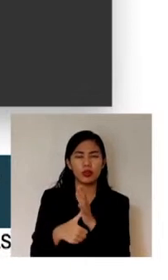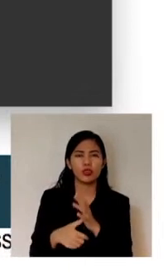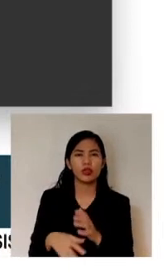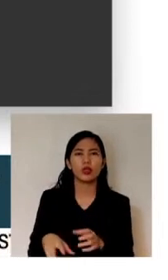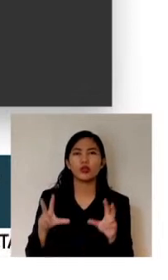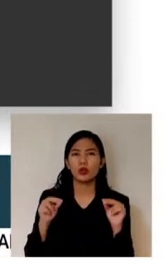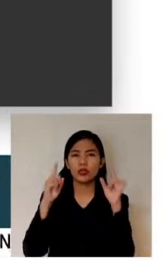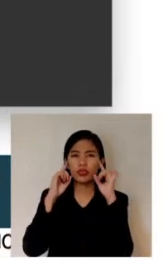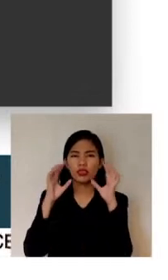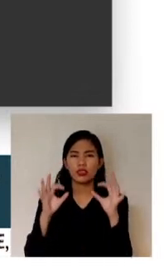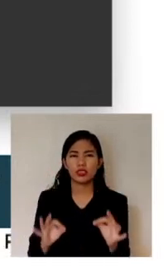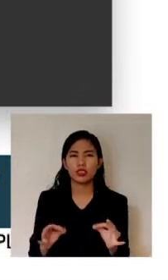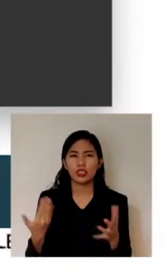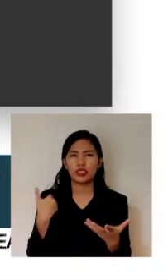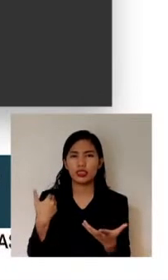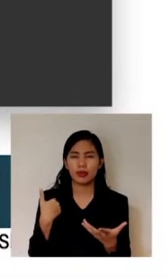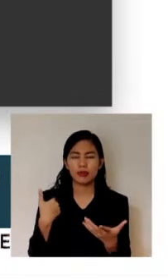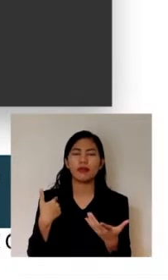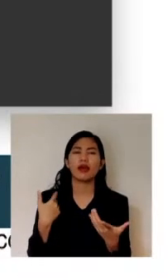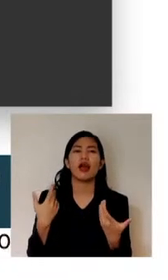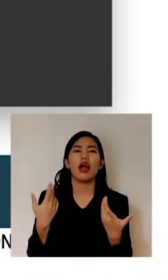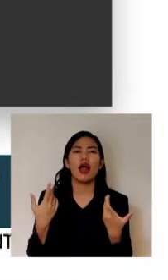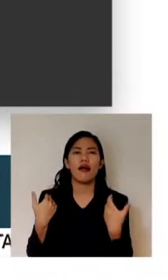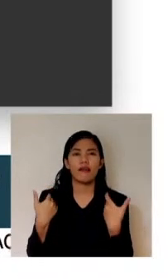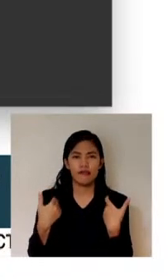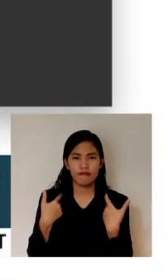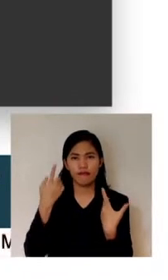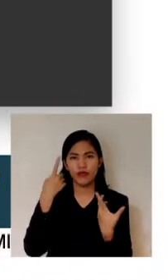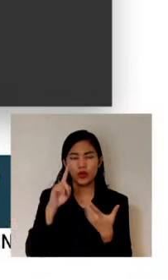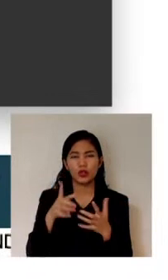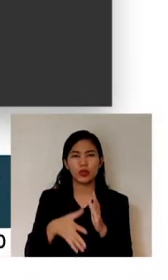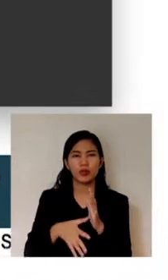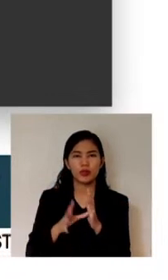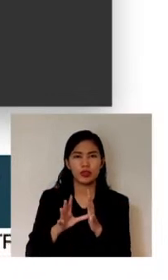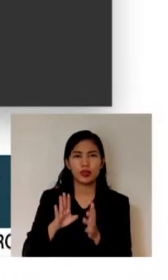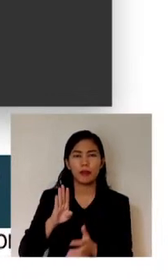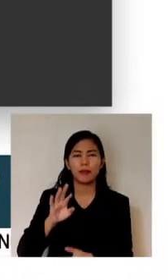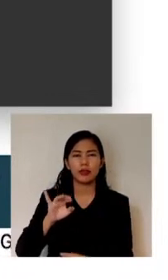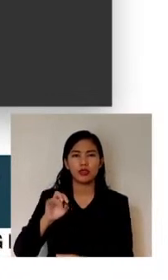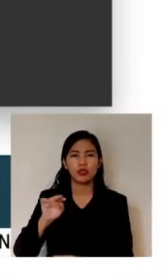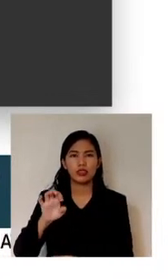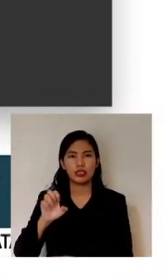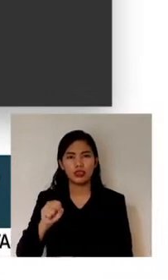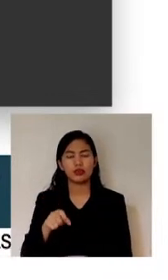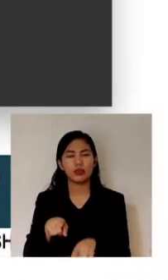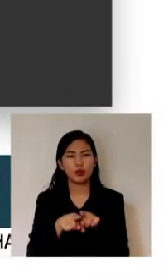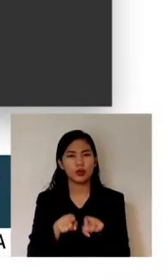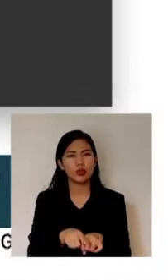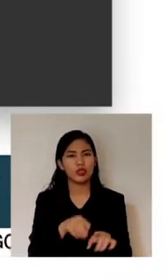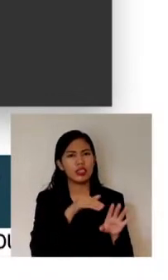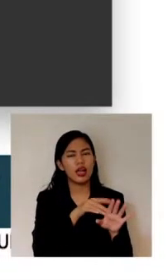been promulgated yet by the COMELEC First Division. Briones also called out Guanzon for implying